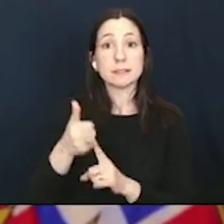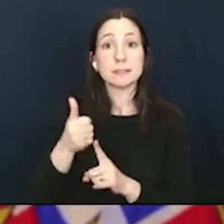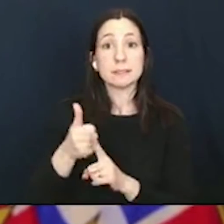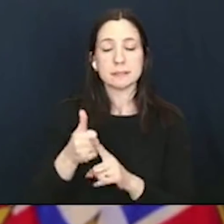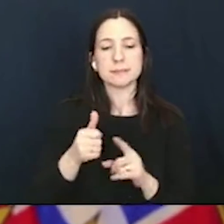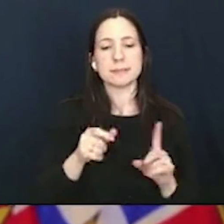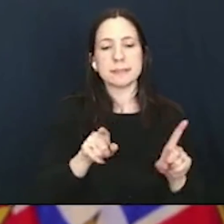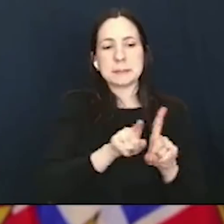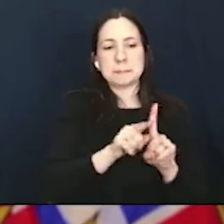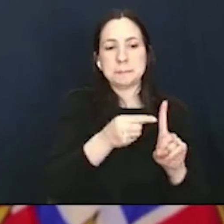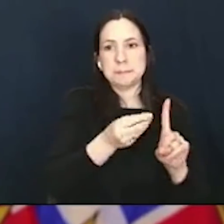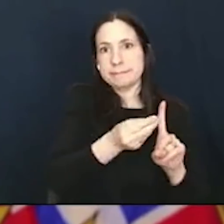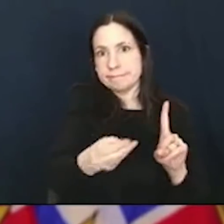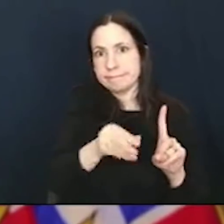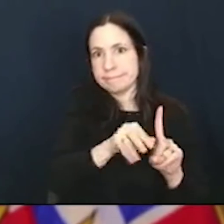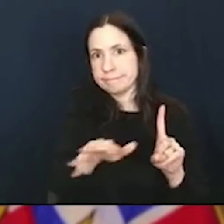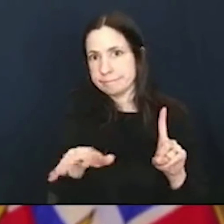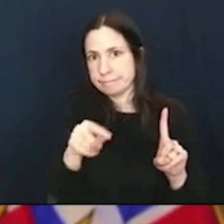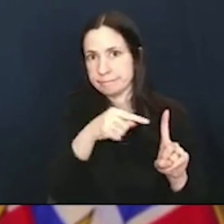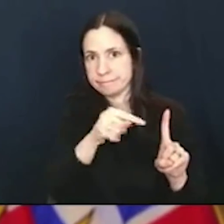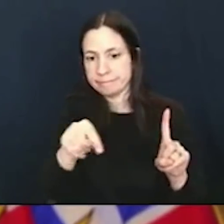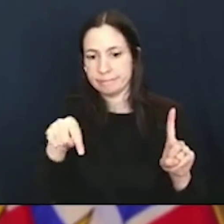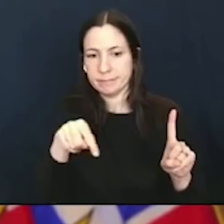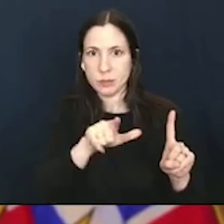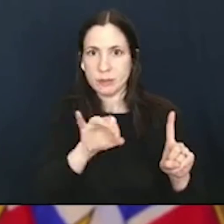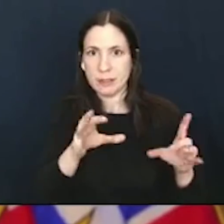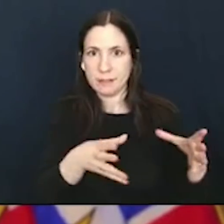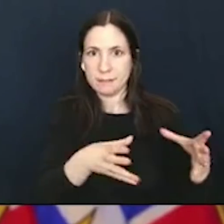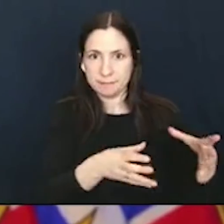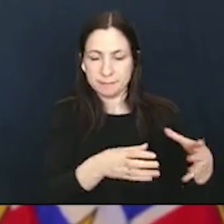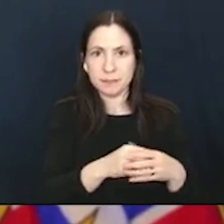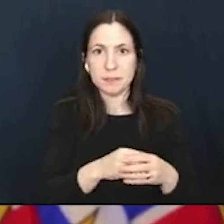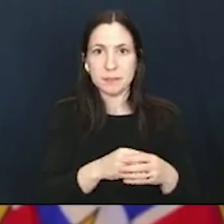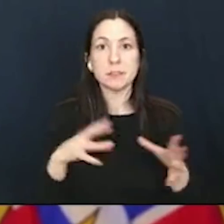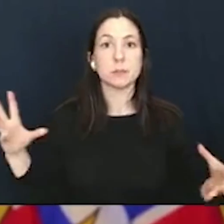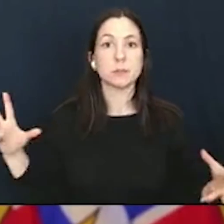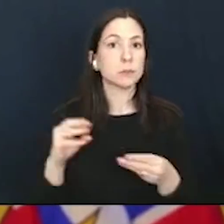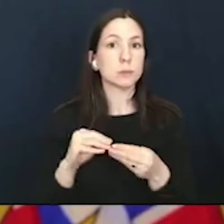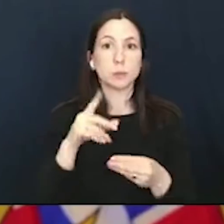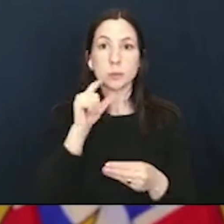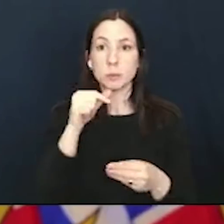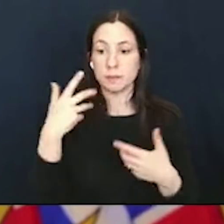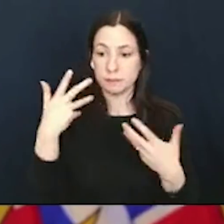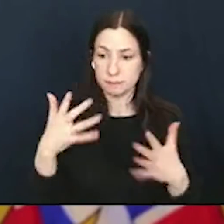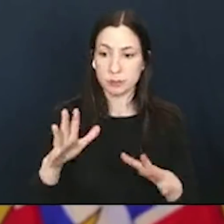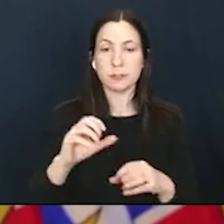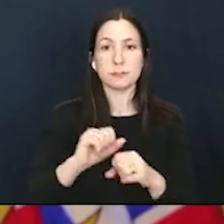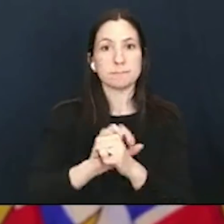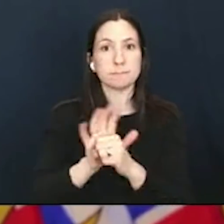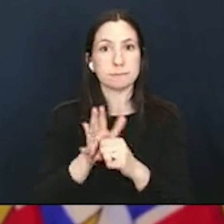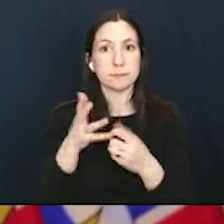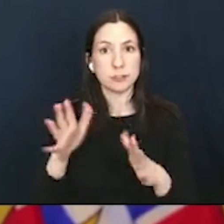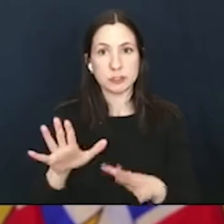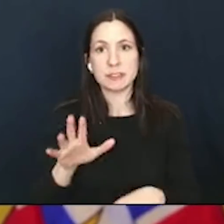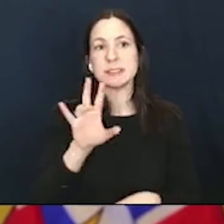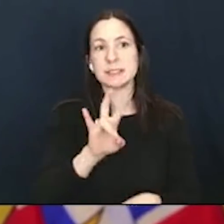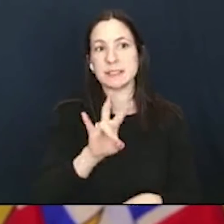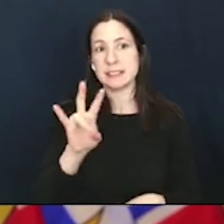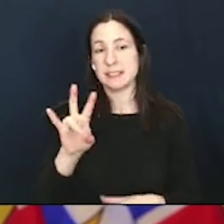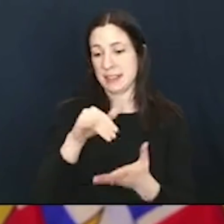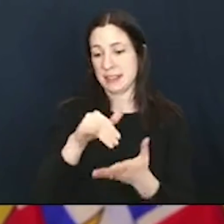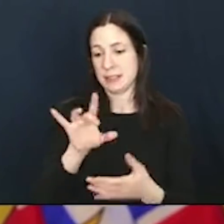of whom are epidemiologically linked cases, bringing our total number of people with COVID-19 to